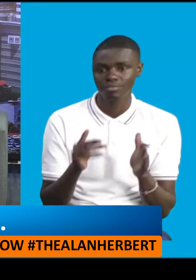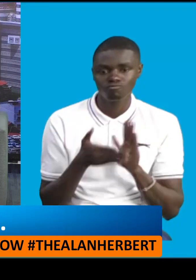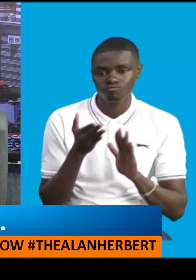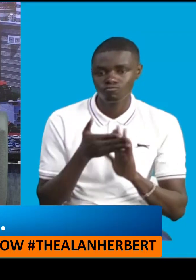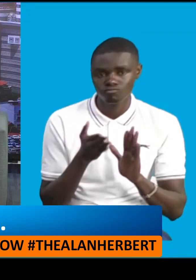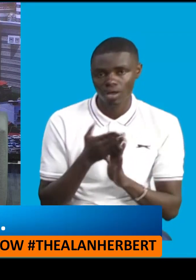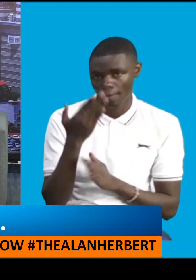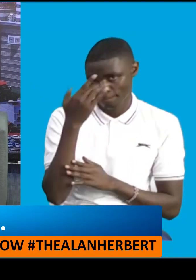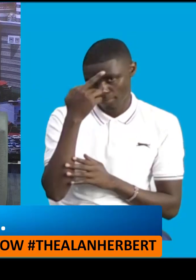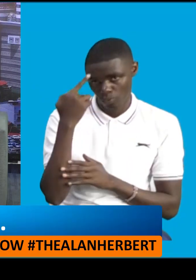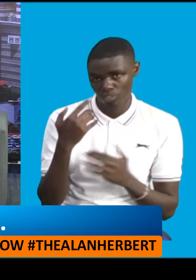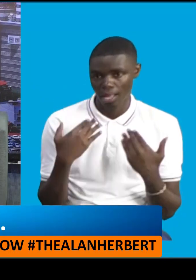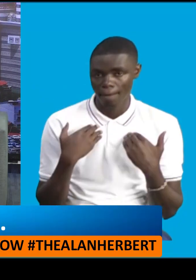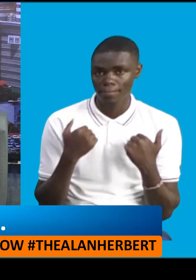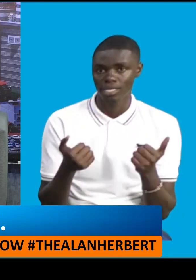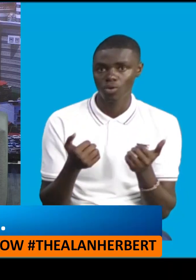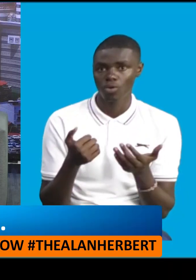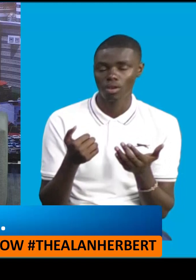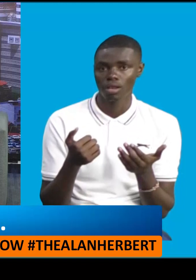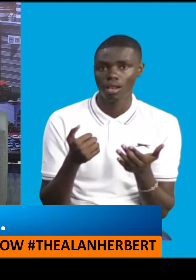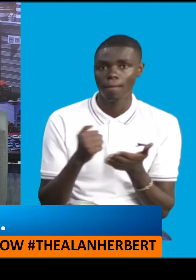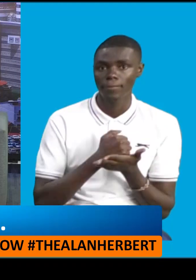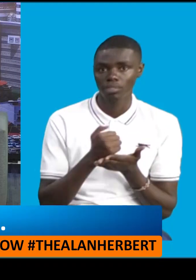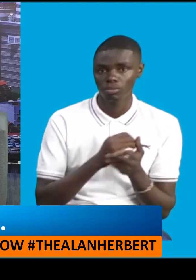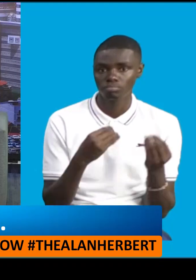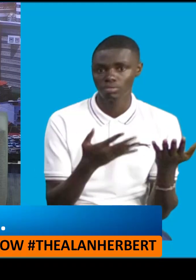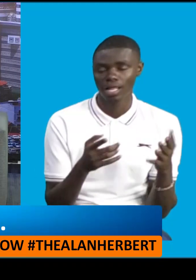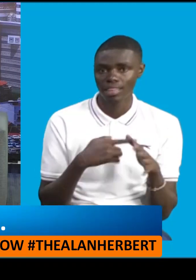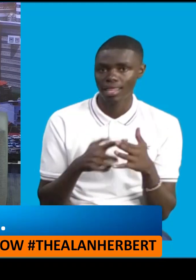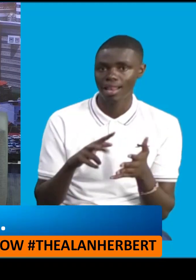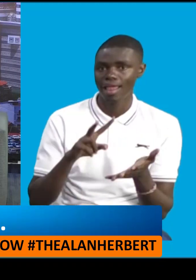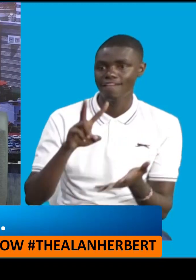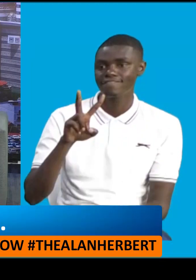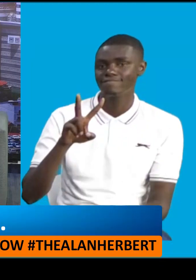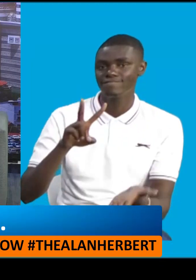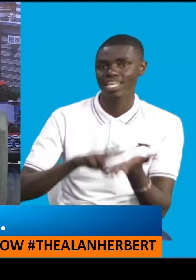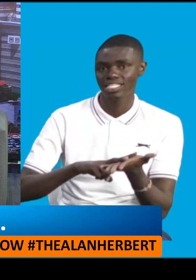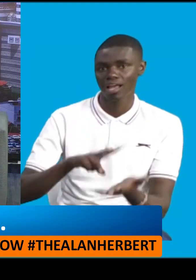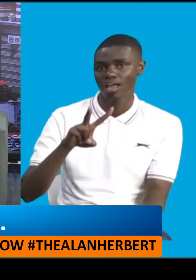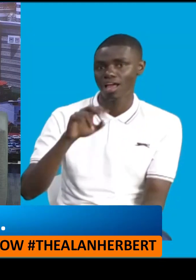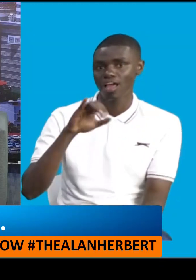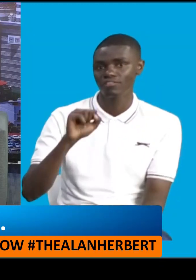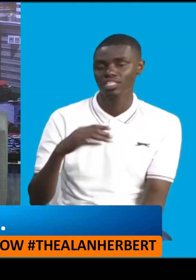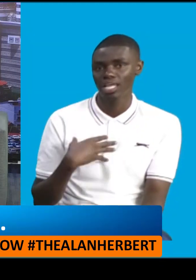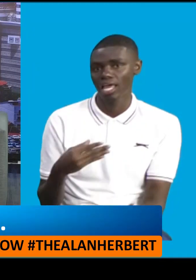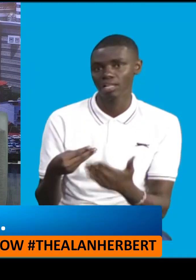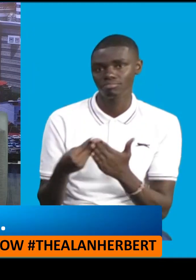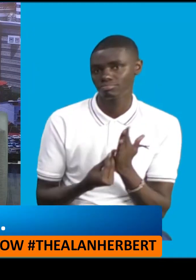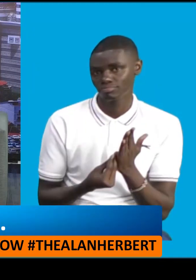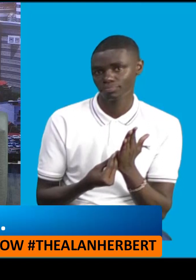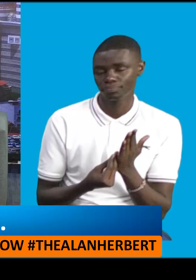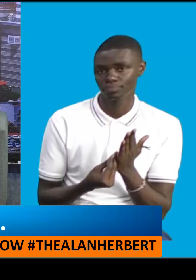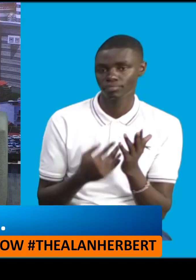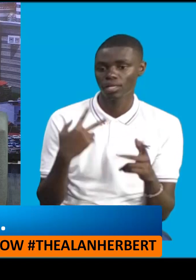is usually fast tracked because medical passports are issued. Then there will be the issue of the visa and the issue of ticket. But